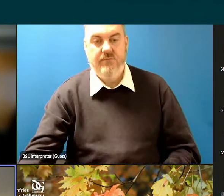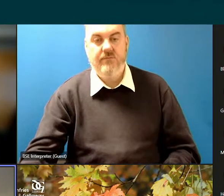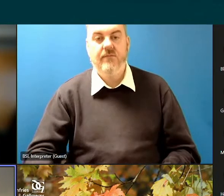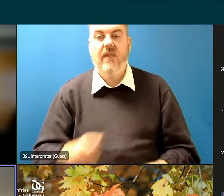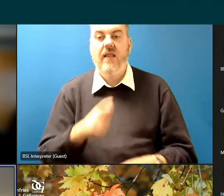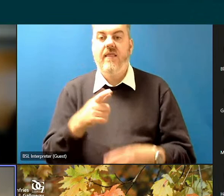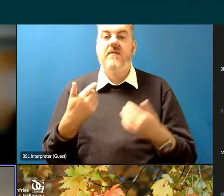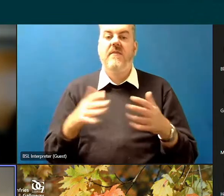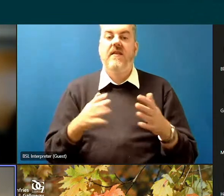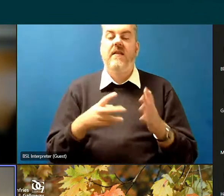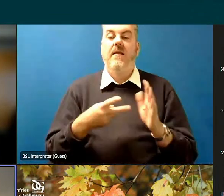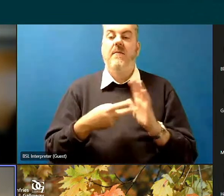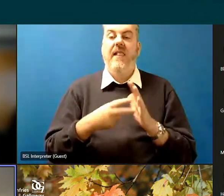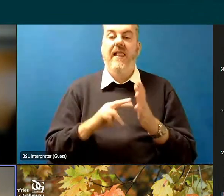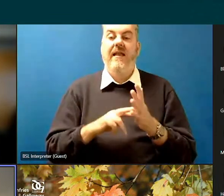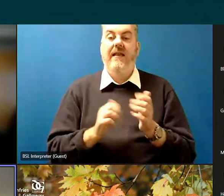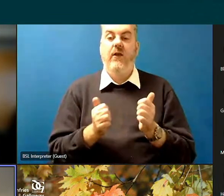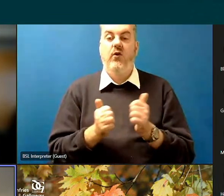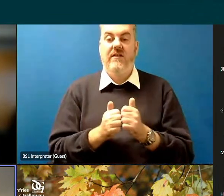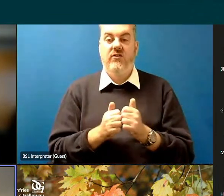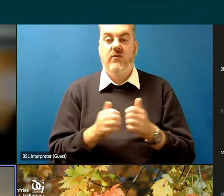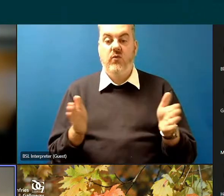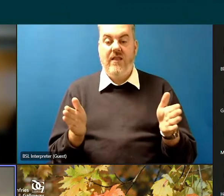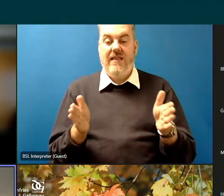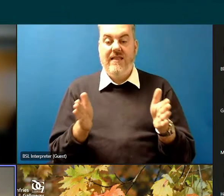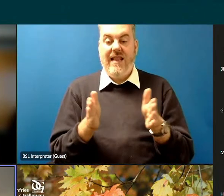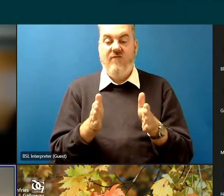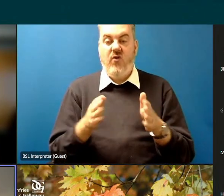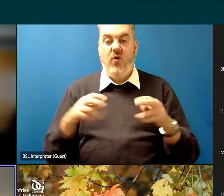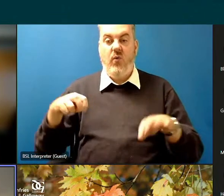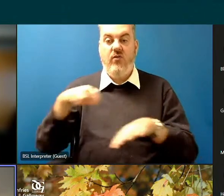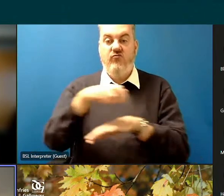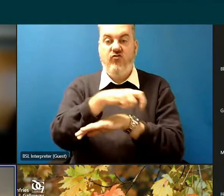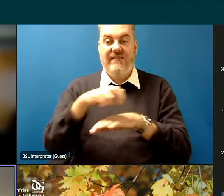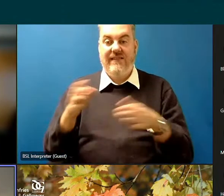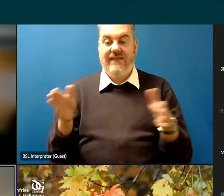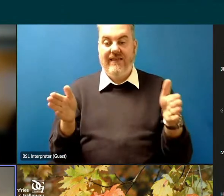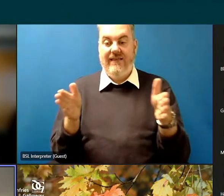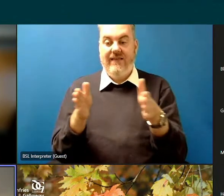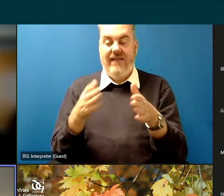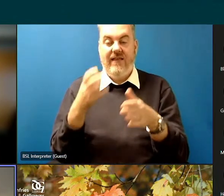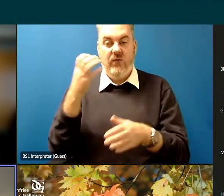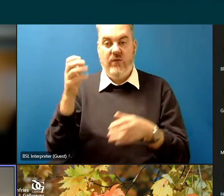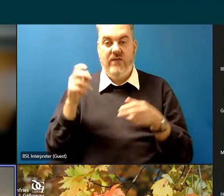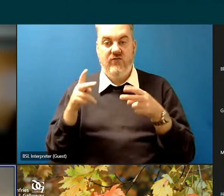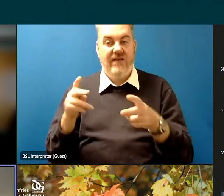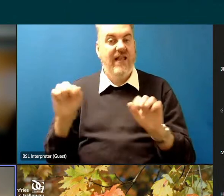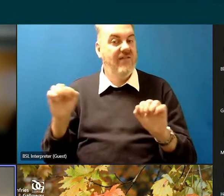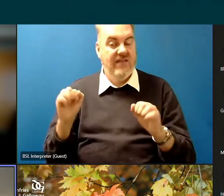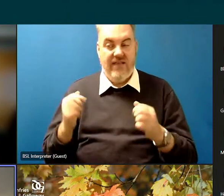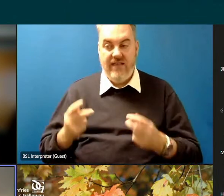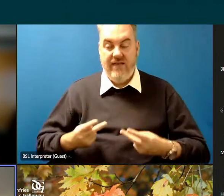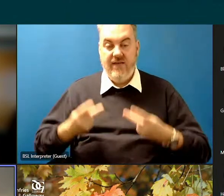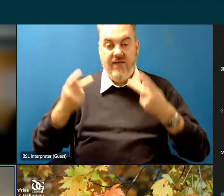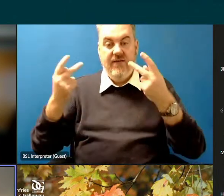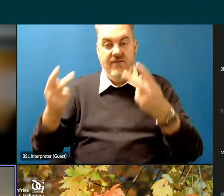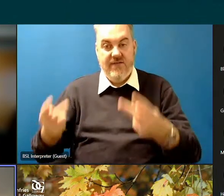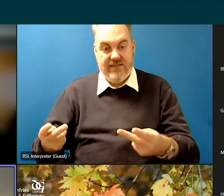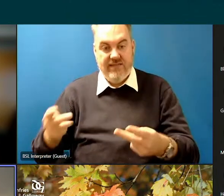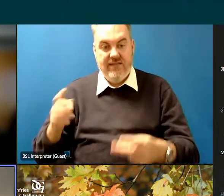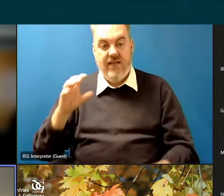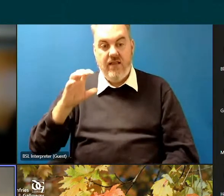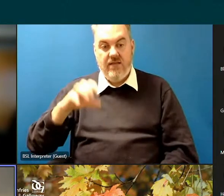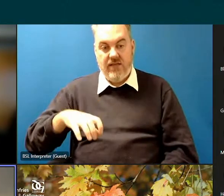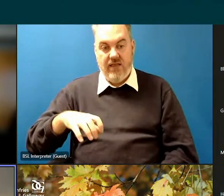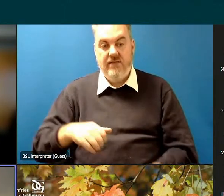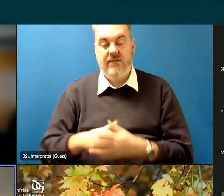planning condition to narrow the crossing at that point. I haven't actually been out to the site myself, so I can't comment on the stage